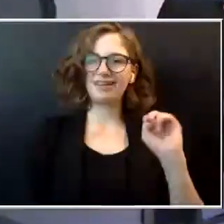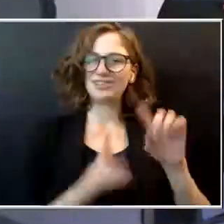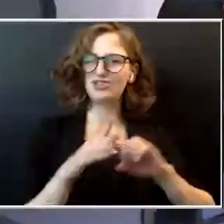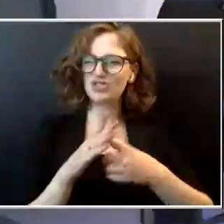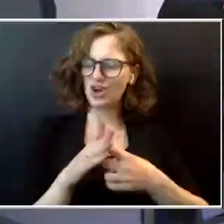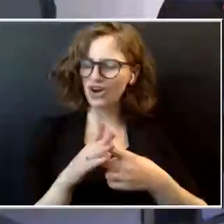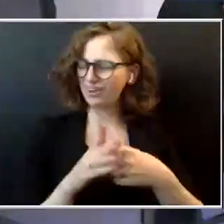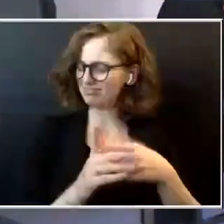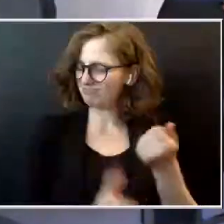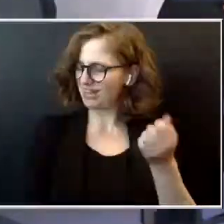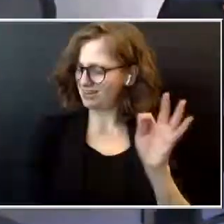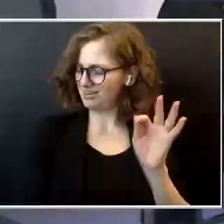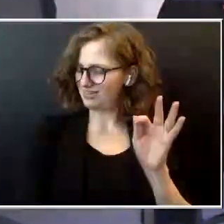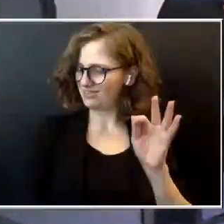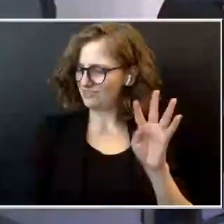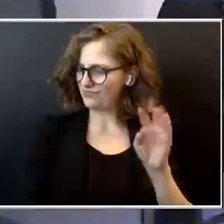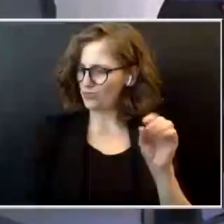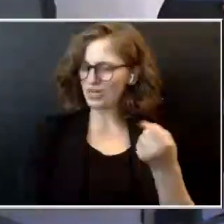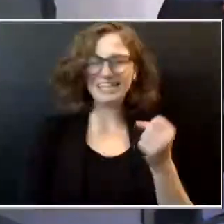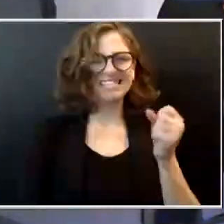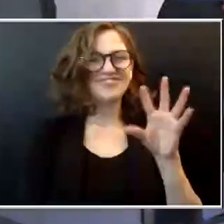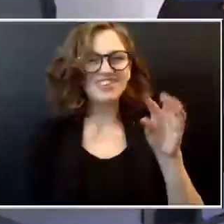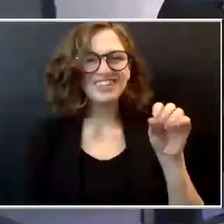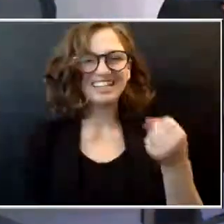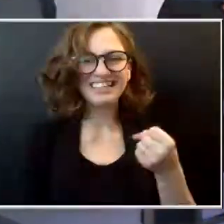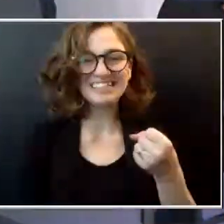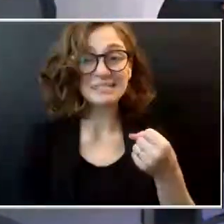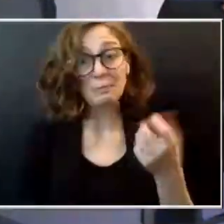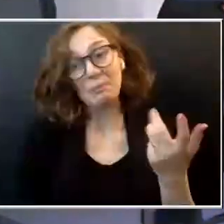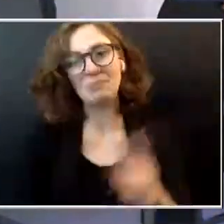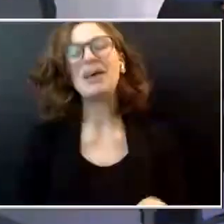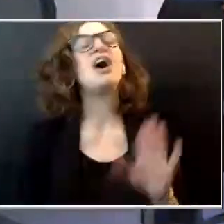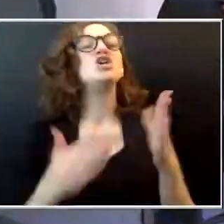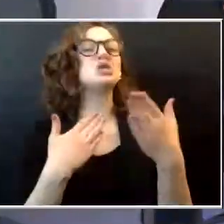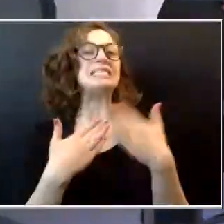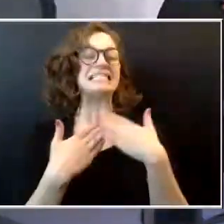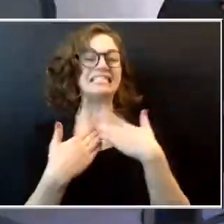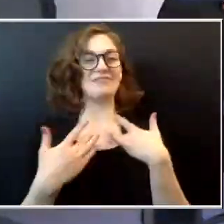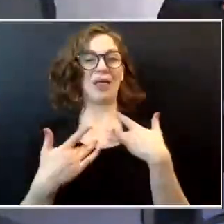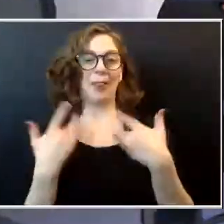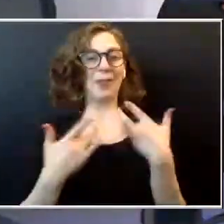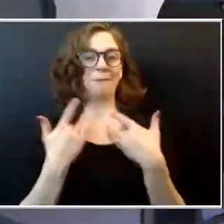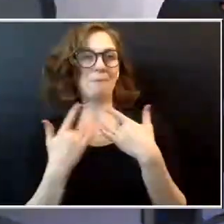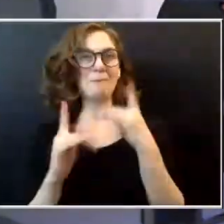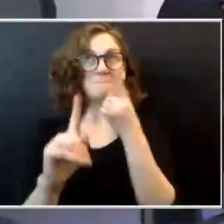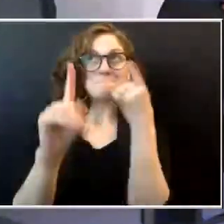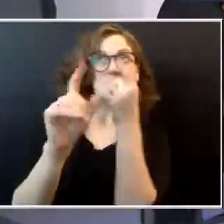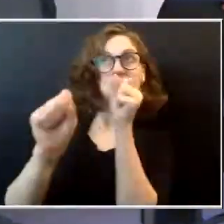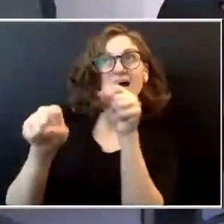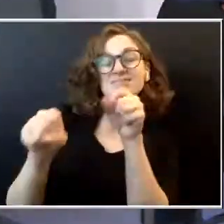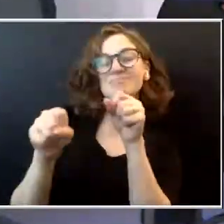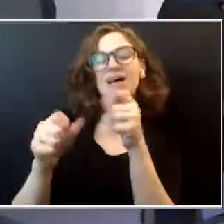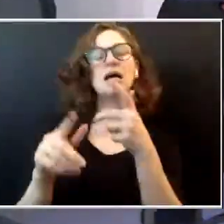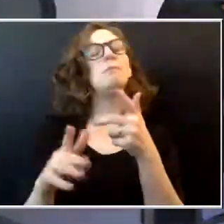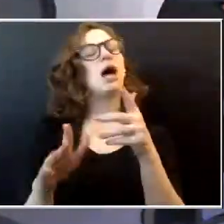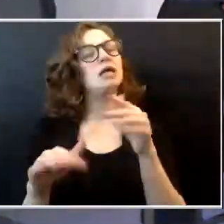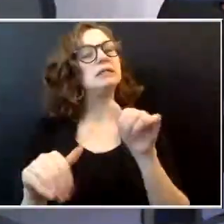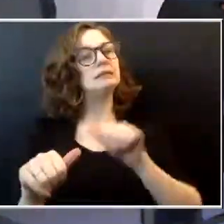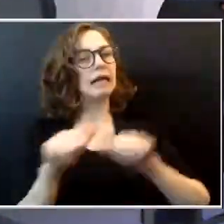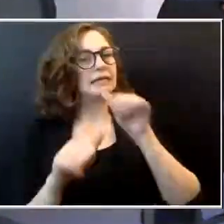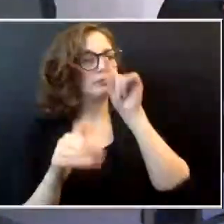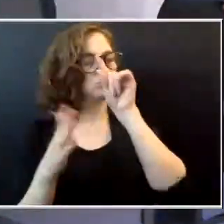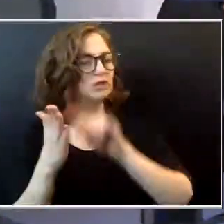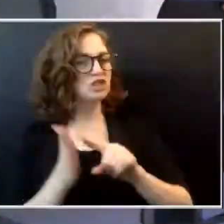maybe not journals. All right, so it's easy to get excited about these possibilities, but scientific research should be careful and deliberate. How do you make sure